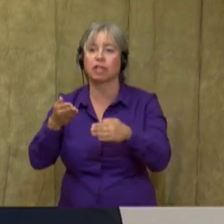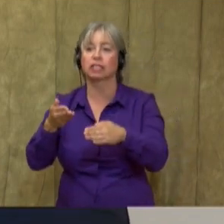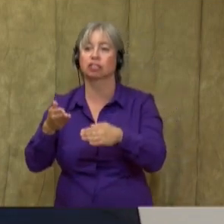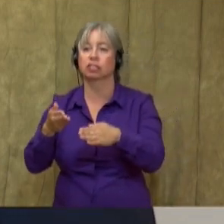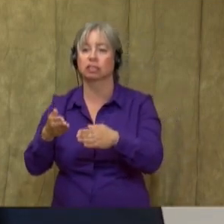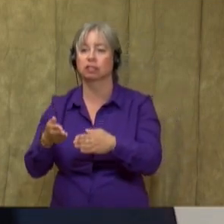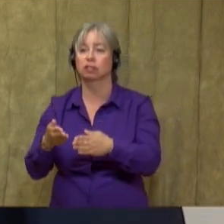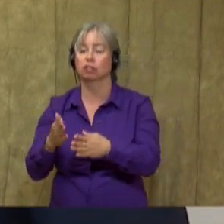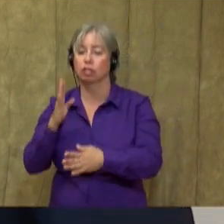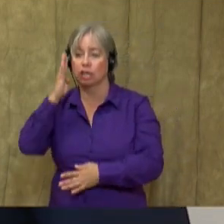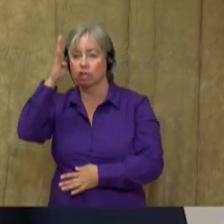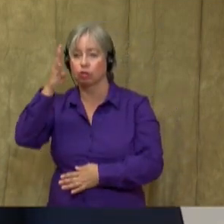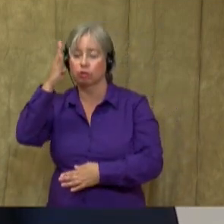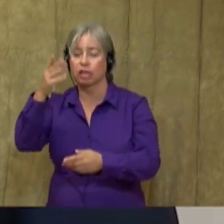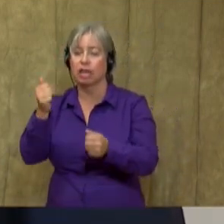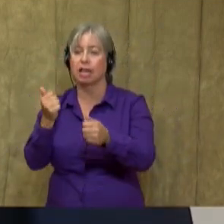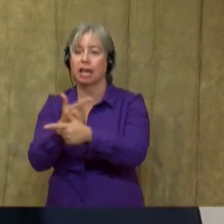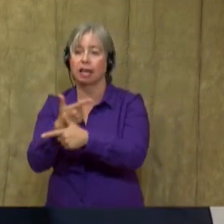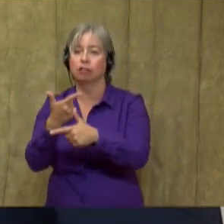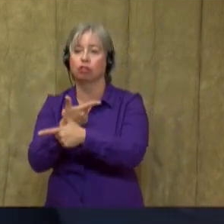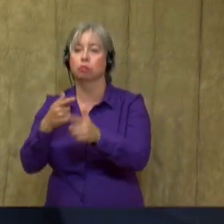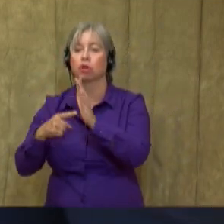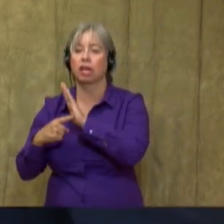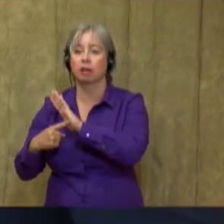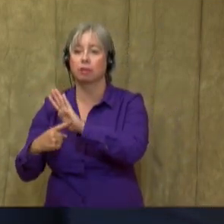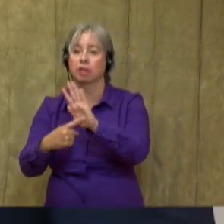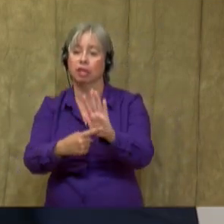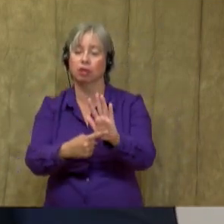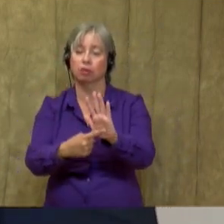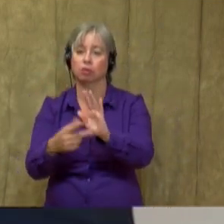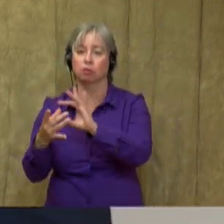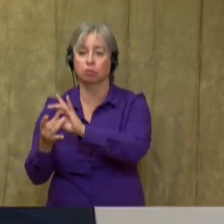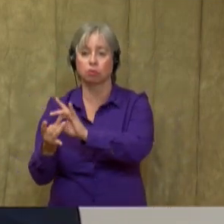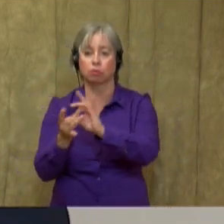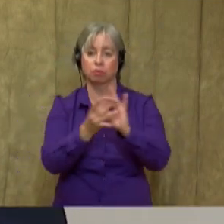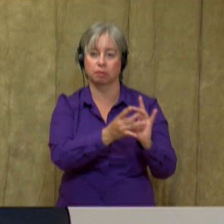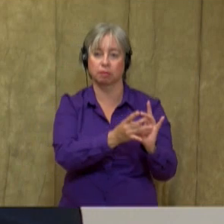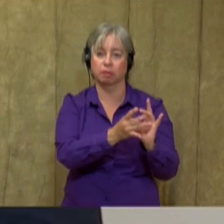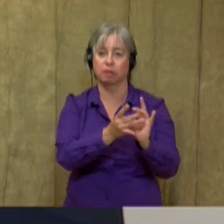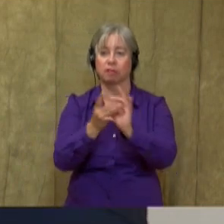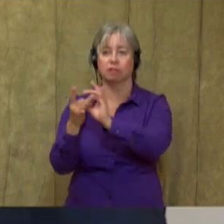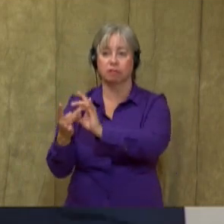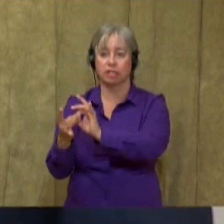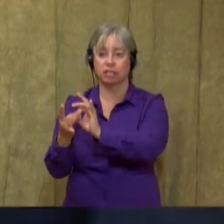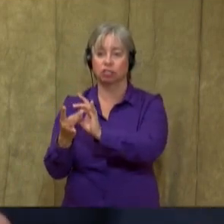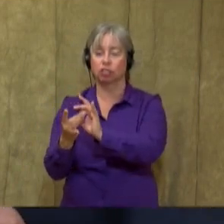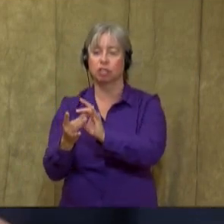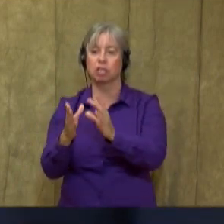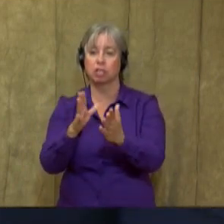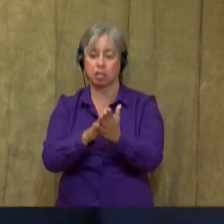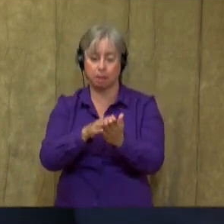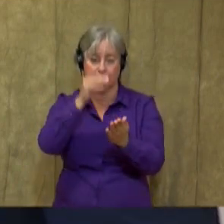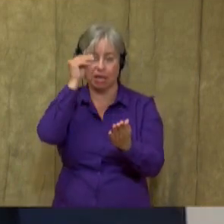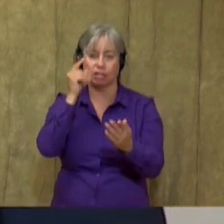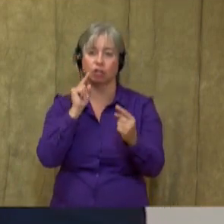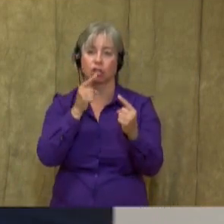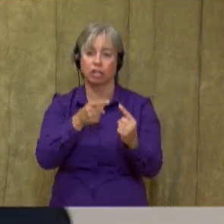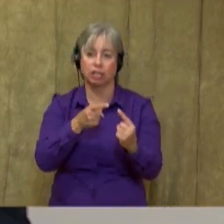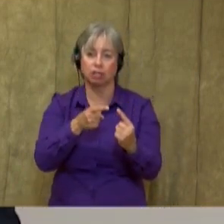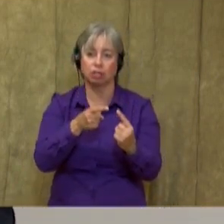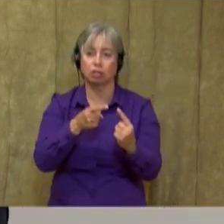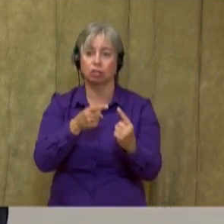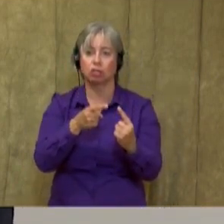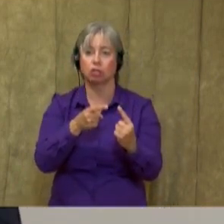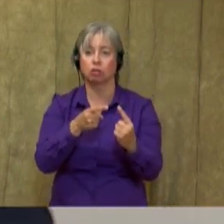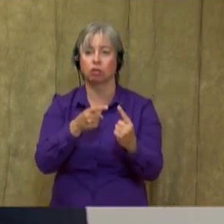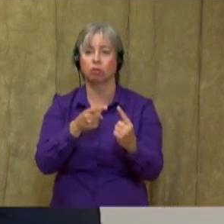towards creating algebraic models with this idea of functions. And so my learning goal today for you is that we're